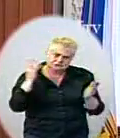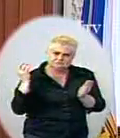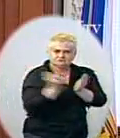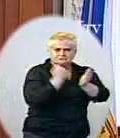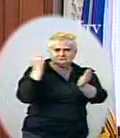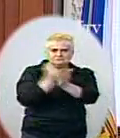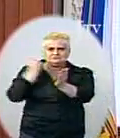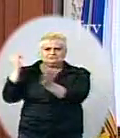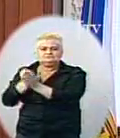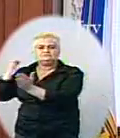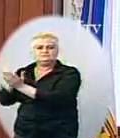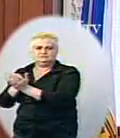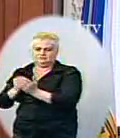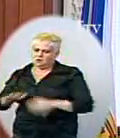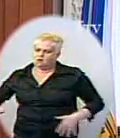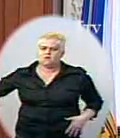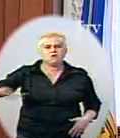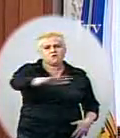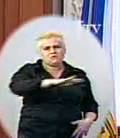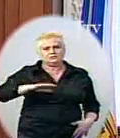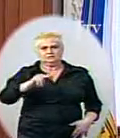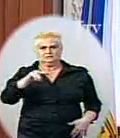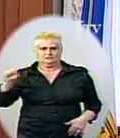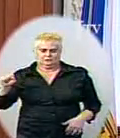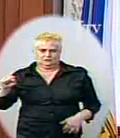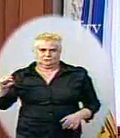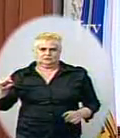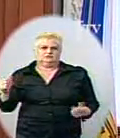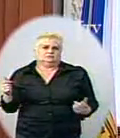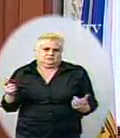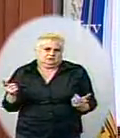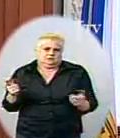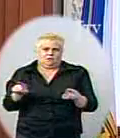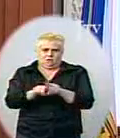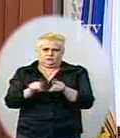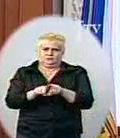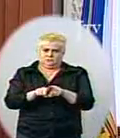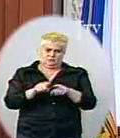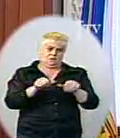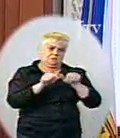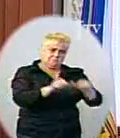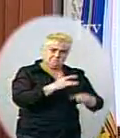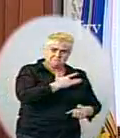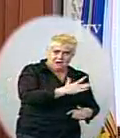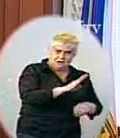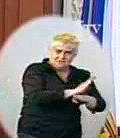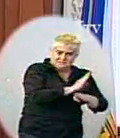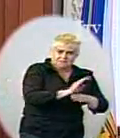sectors, including our traditional mainstay industries.